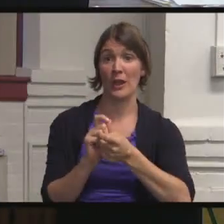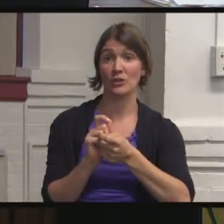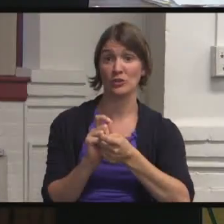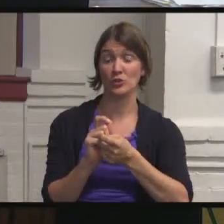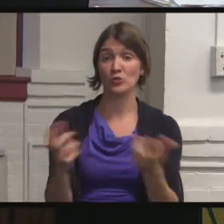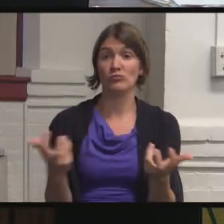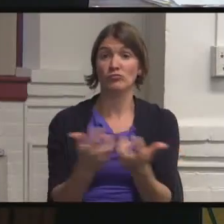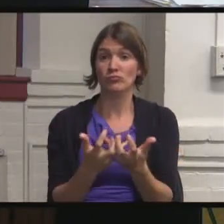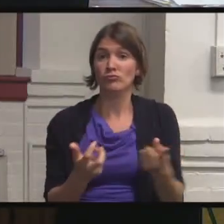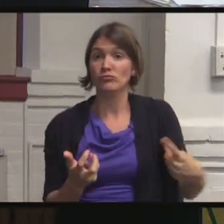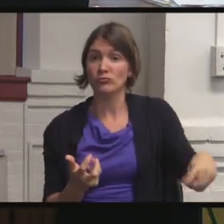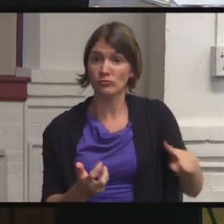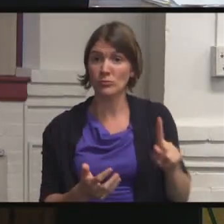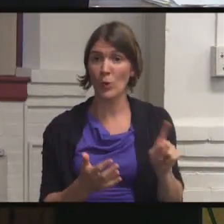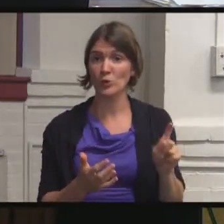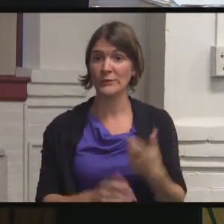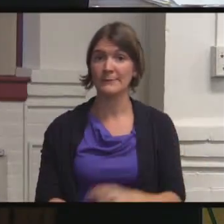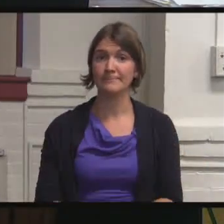to accommodate that. And so